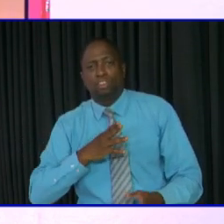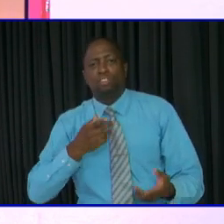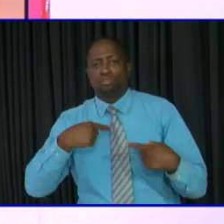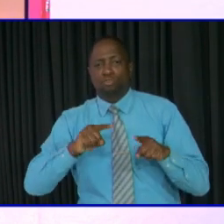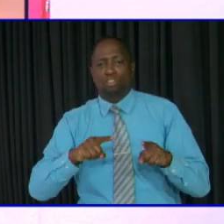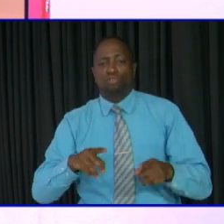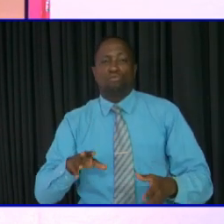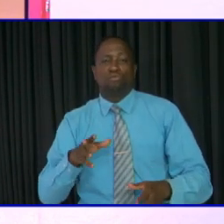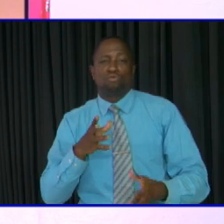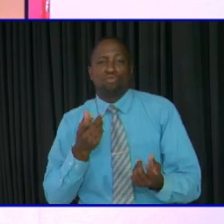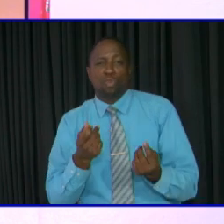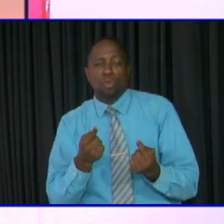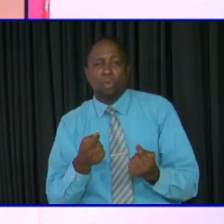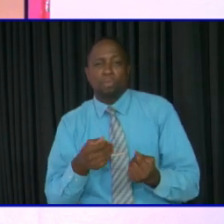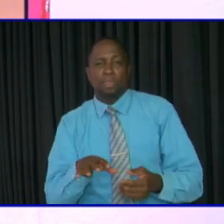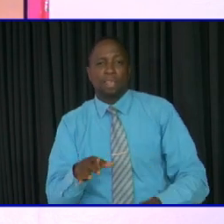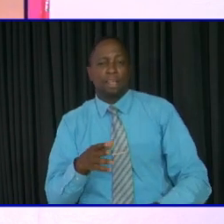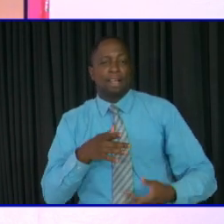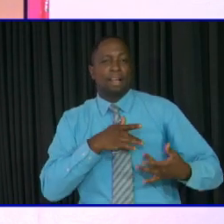tomorrow.